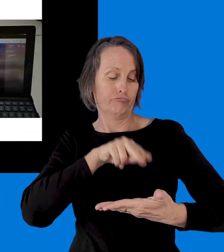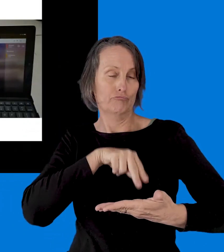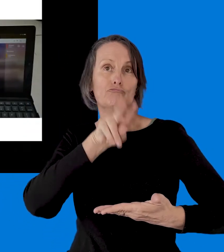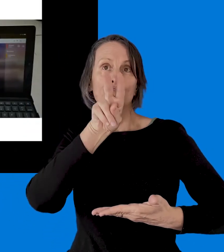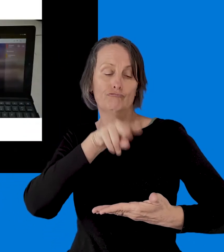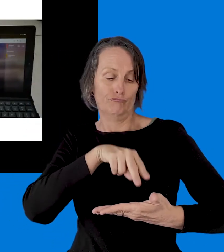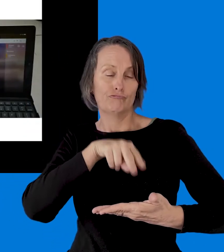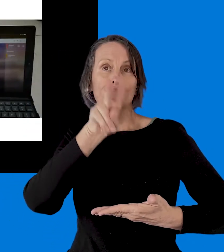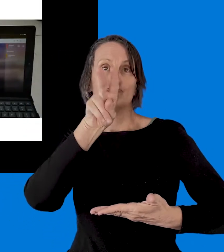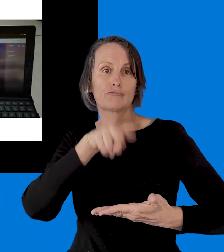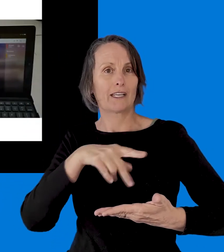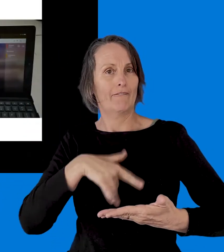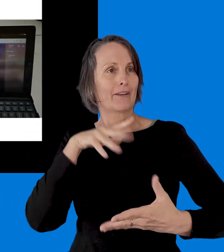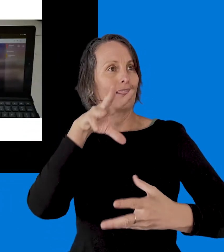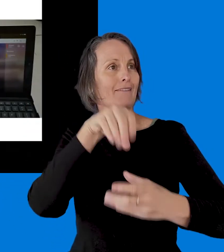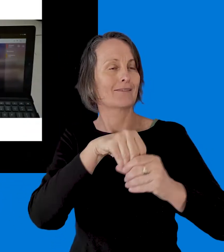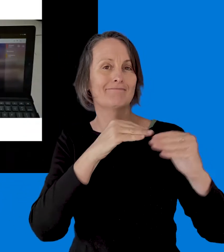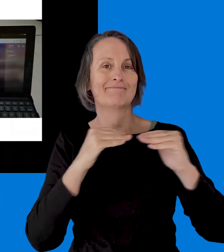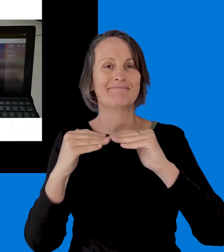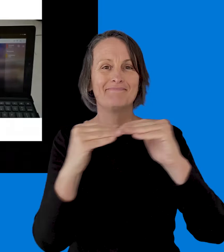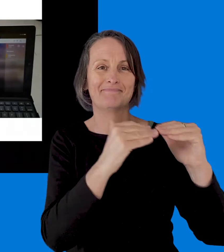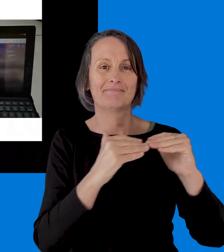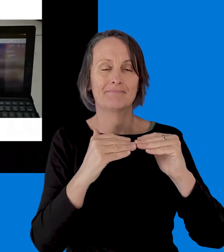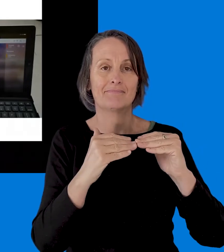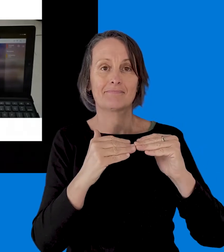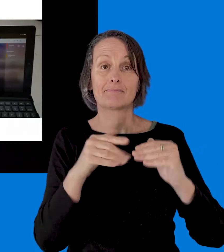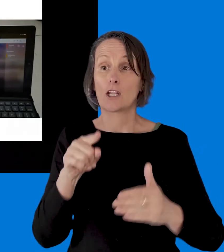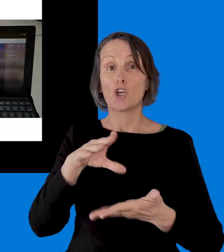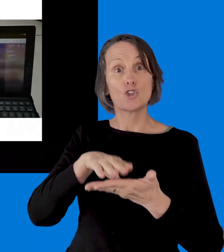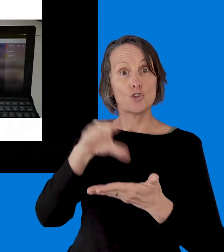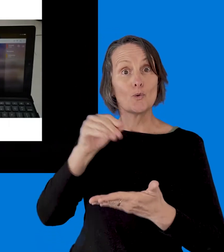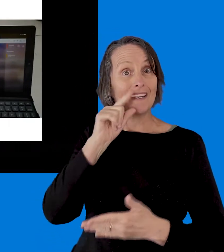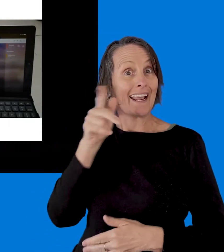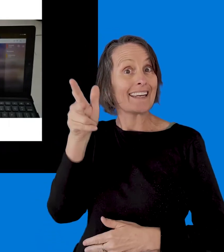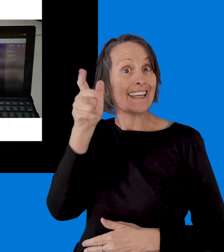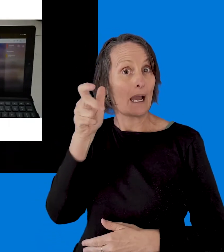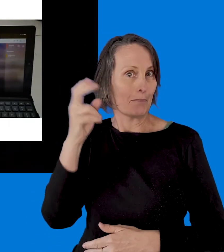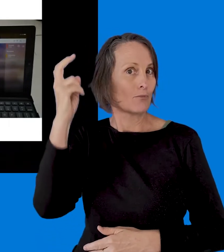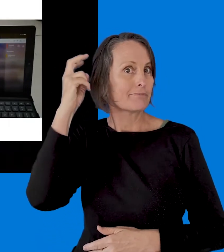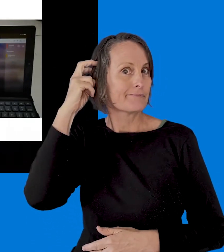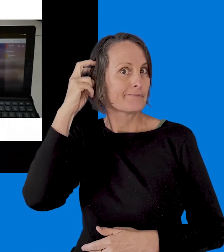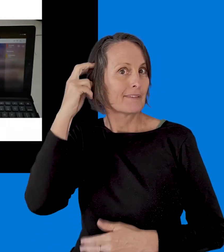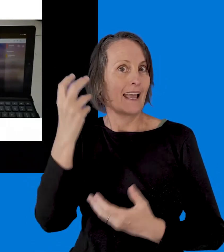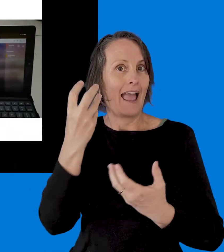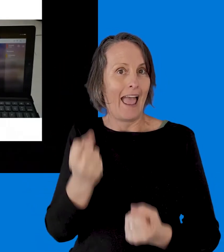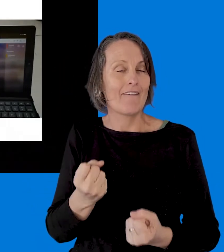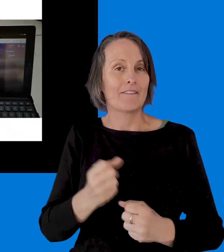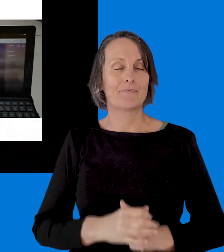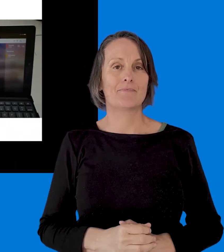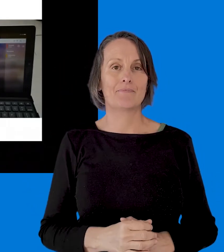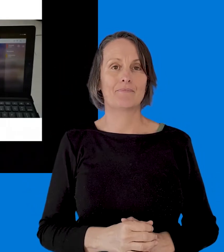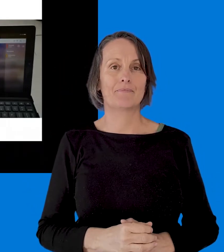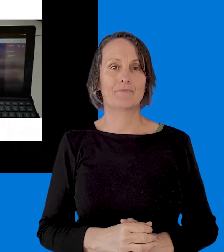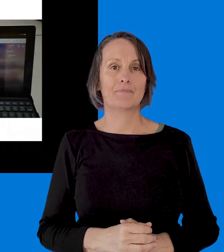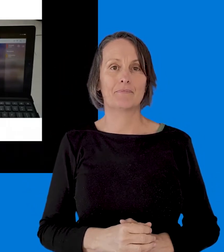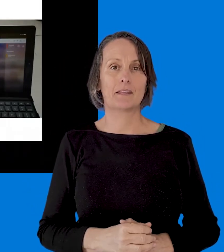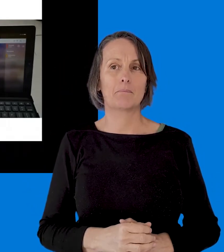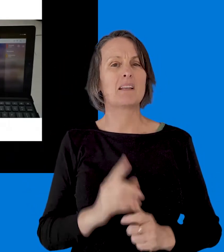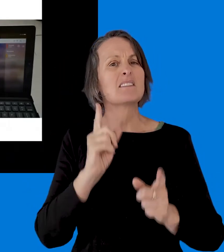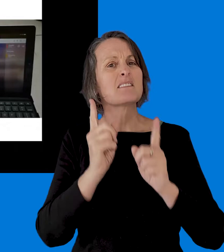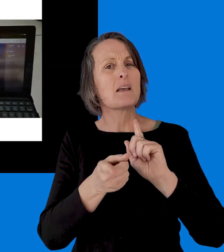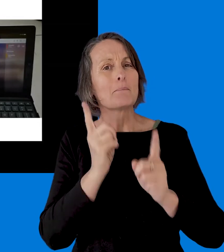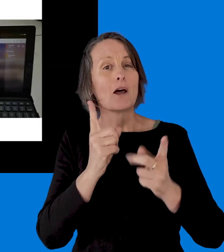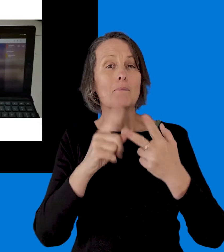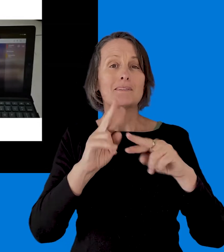teacher is saying and participate then more fully in the class. Now, he has some hearing ability because he is wearing the implant,